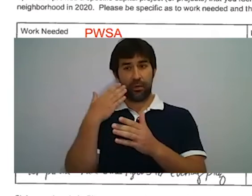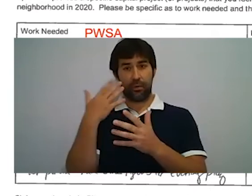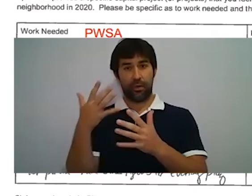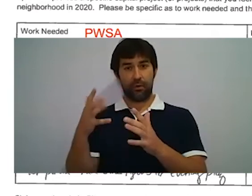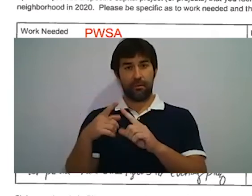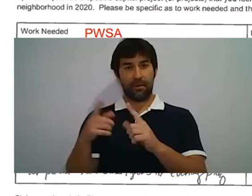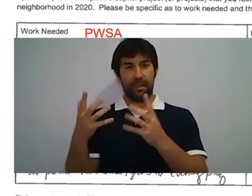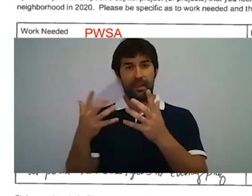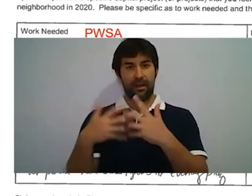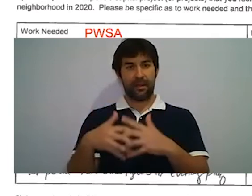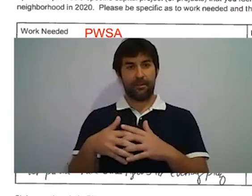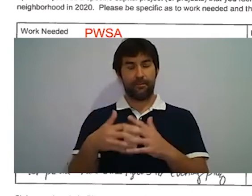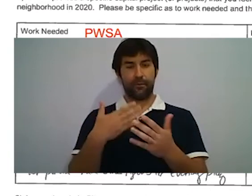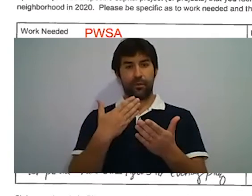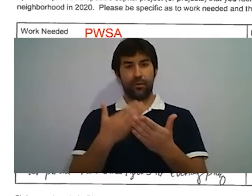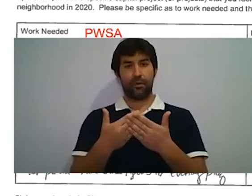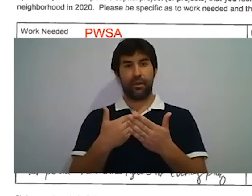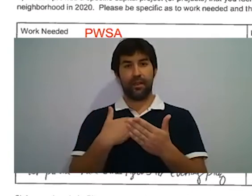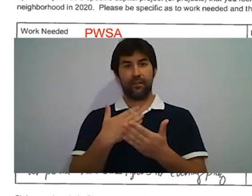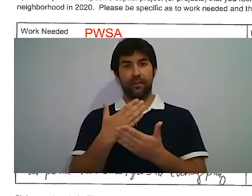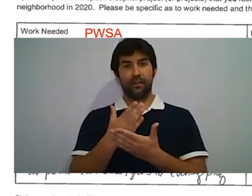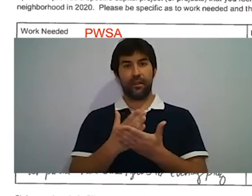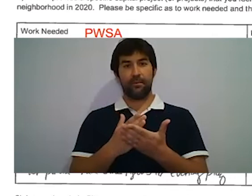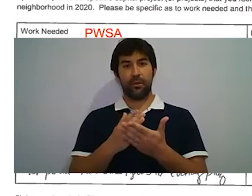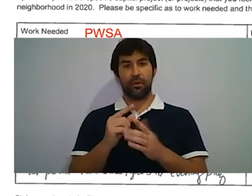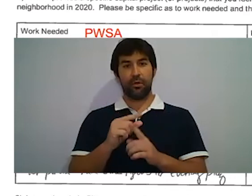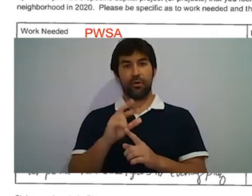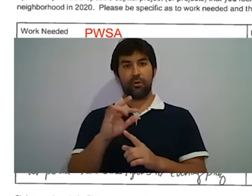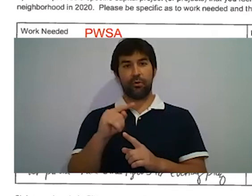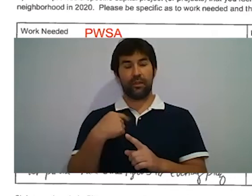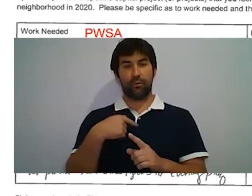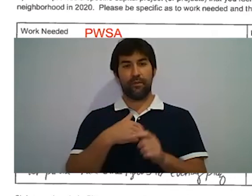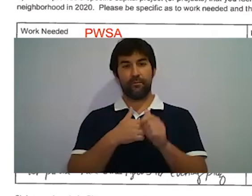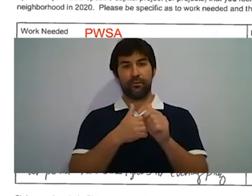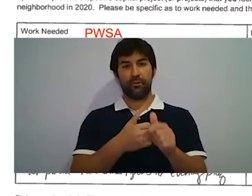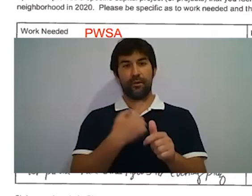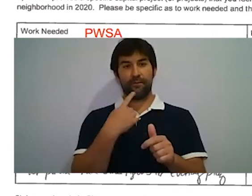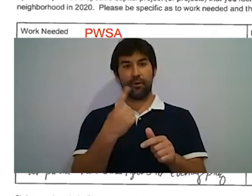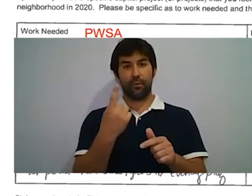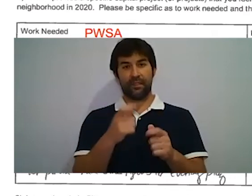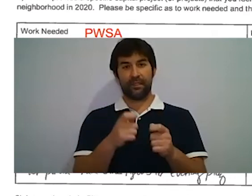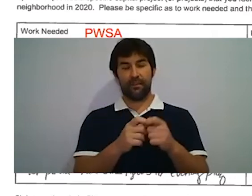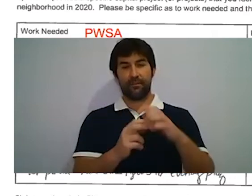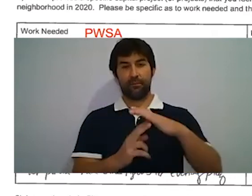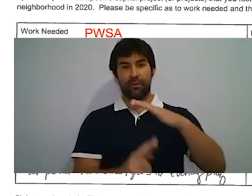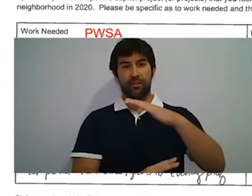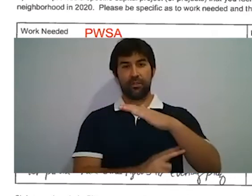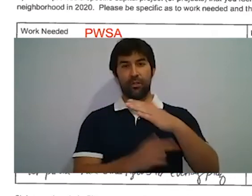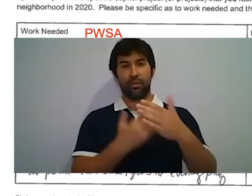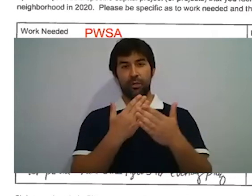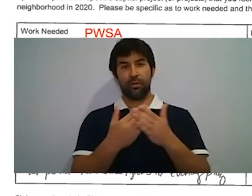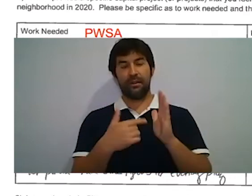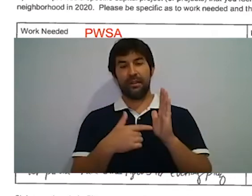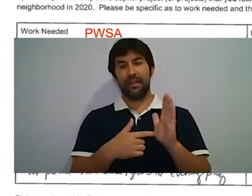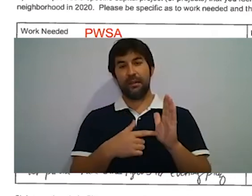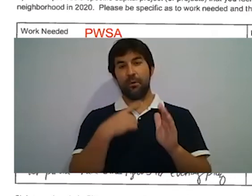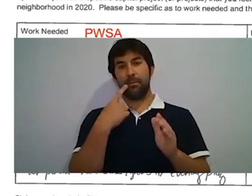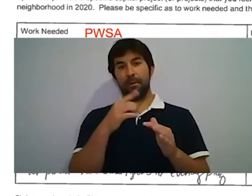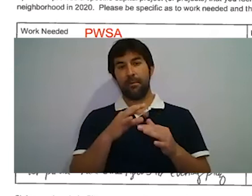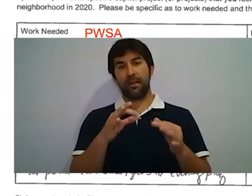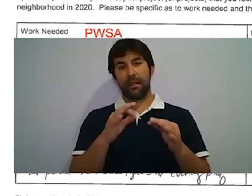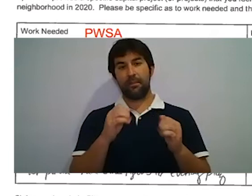at. Yeah, a lot of factors to consider. We had, I believe, an audio question from Pat Gianella. Pat, do you want to